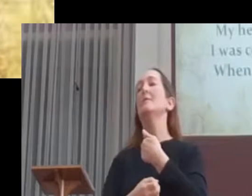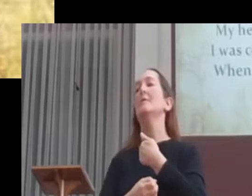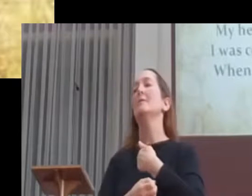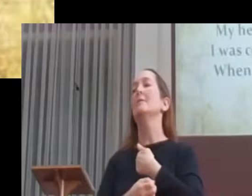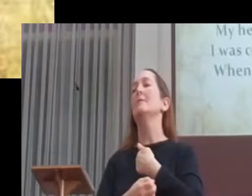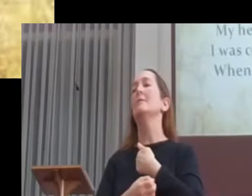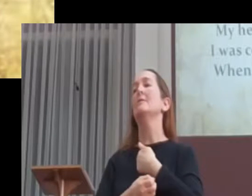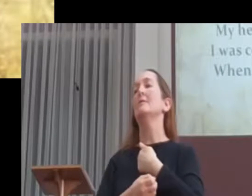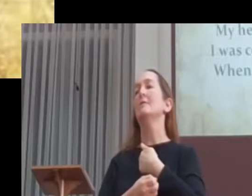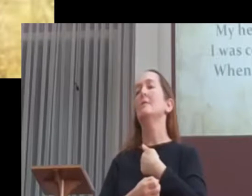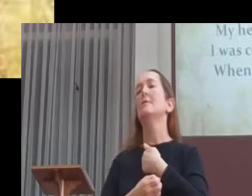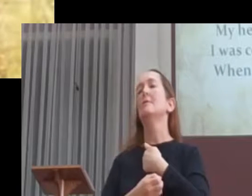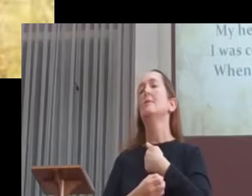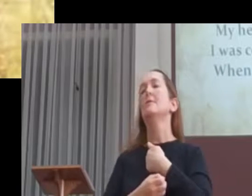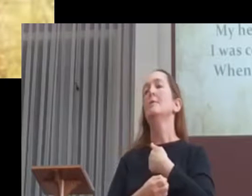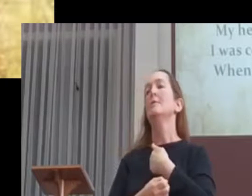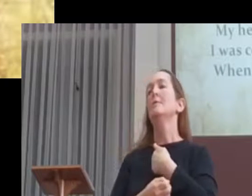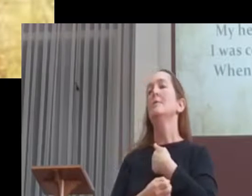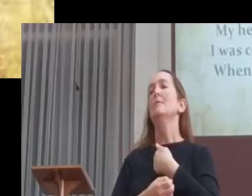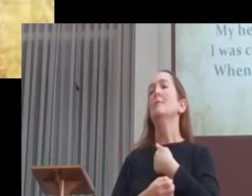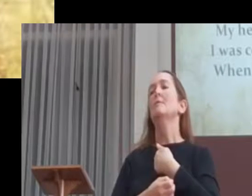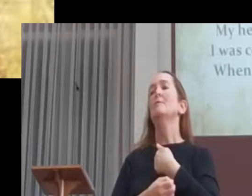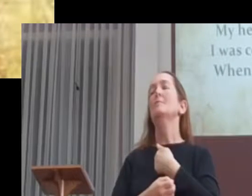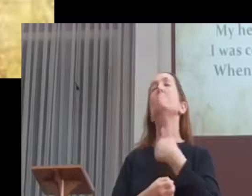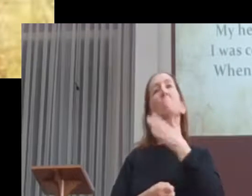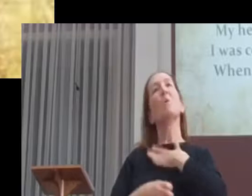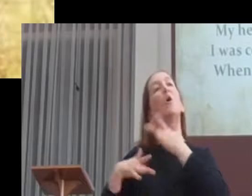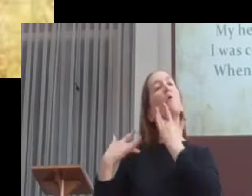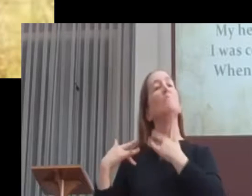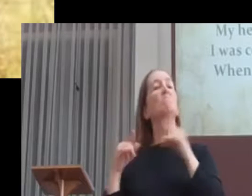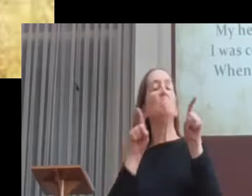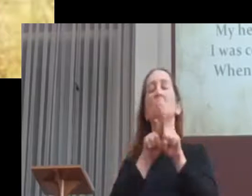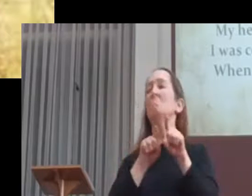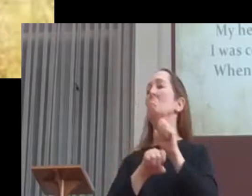a hold of me.